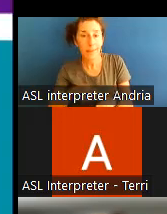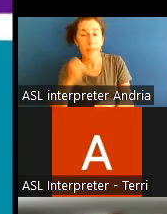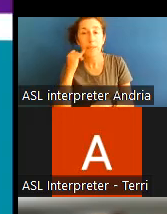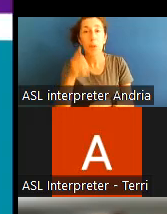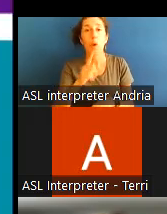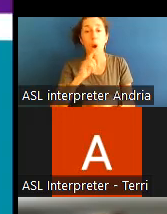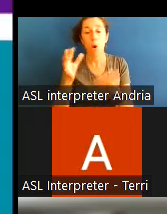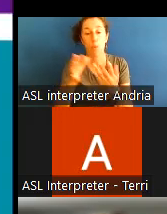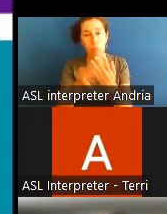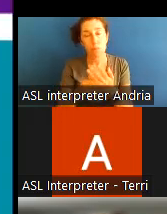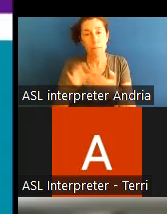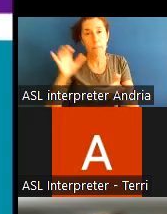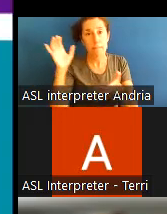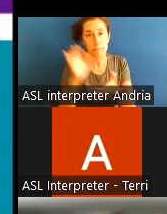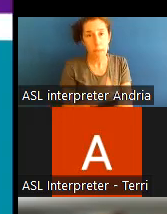contract.